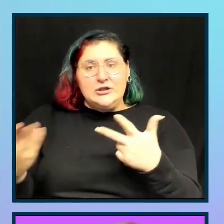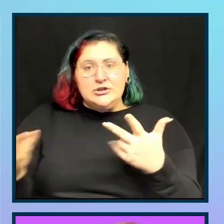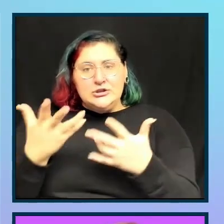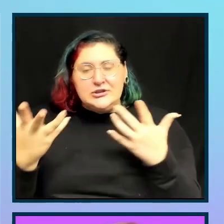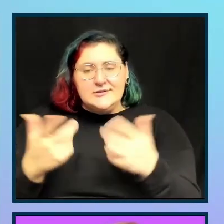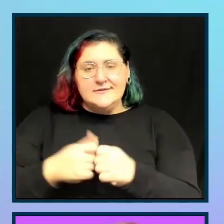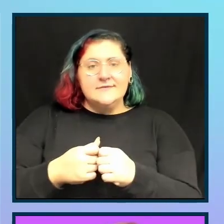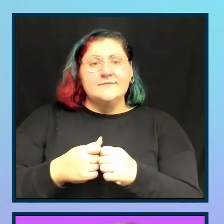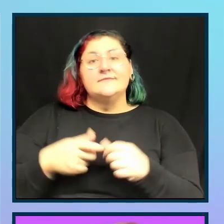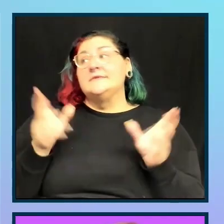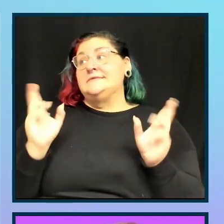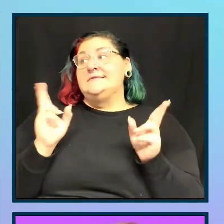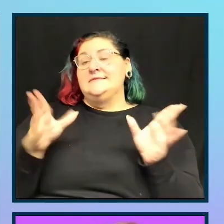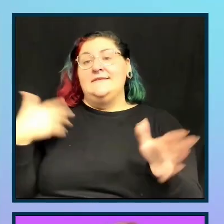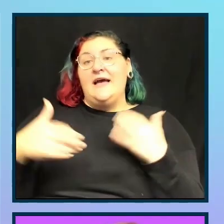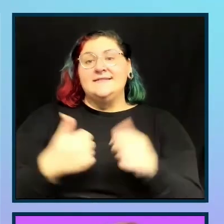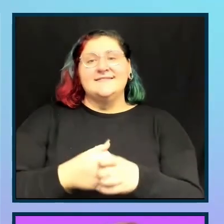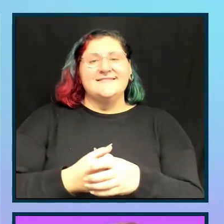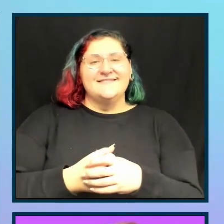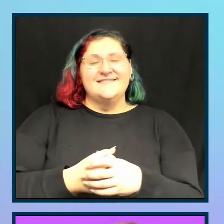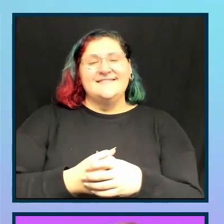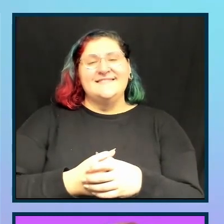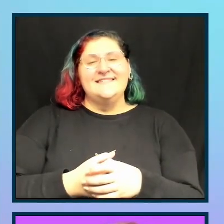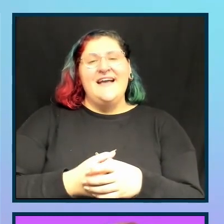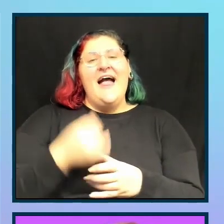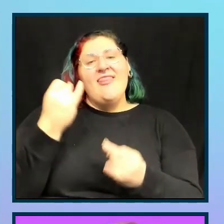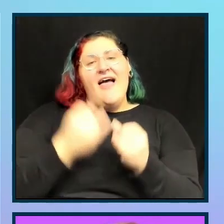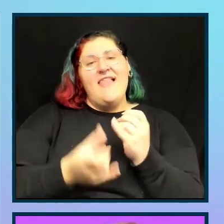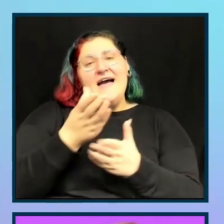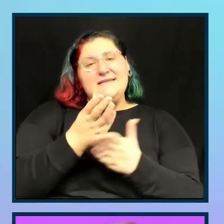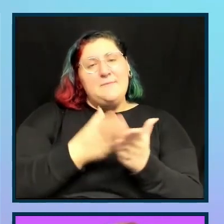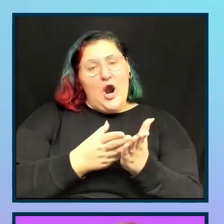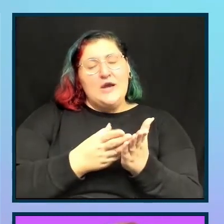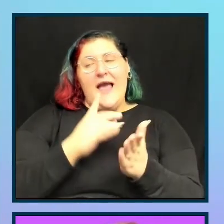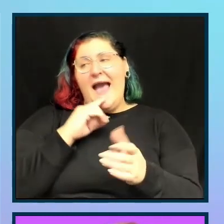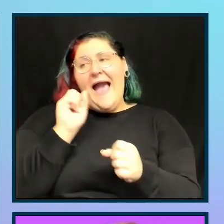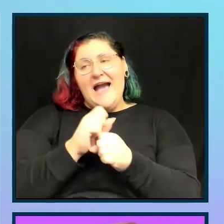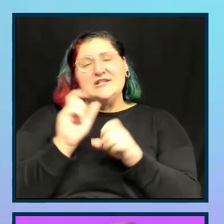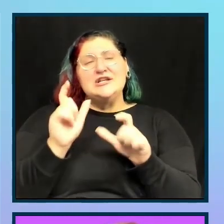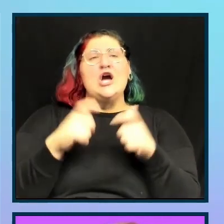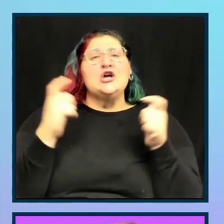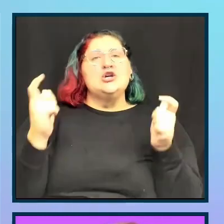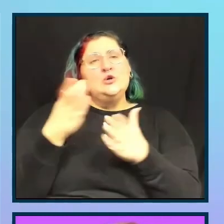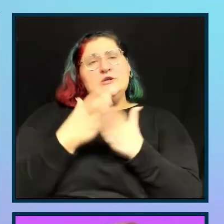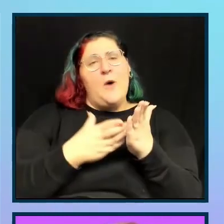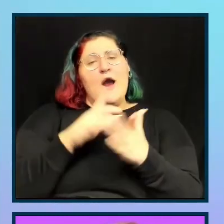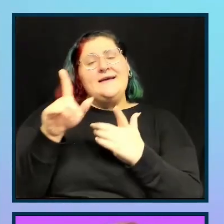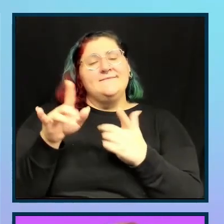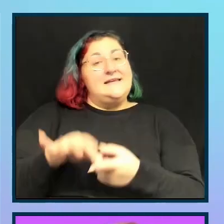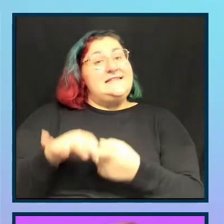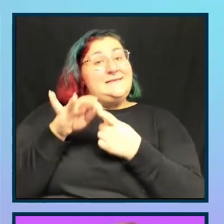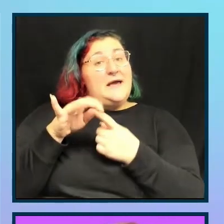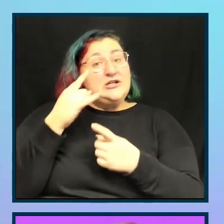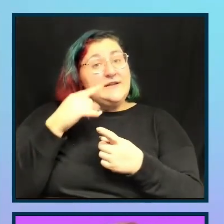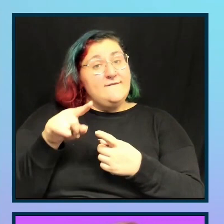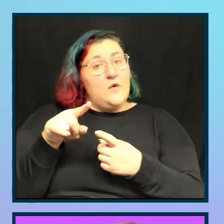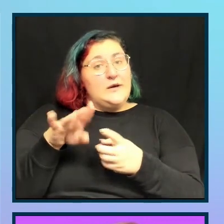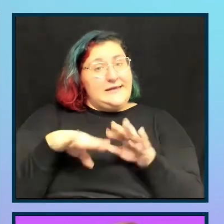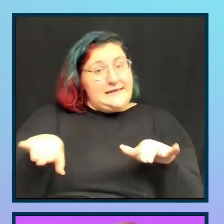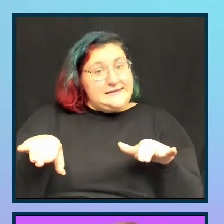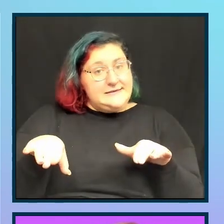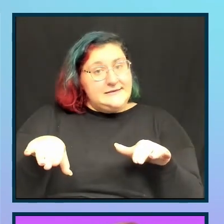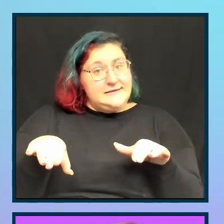to 12 because it's going to be complicated to try to design for very young children who can't use keyboards, and